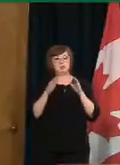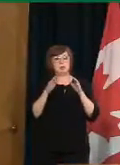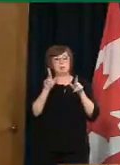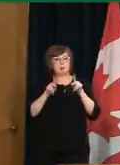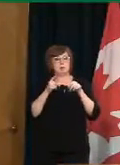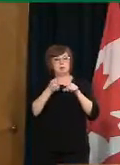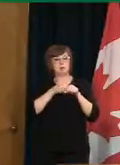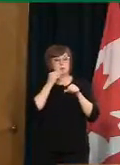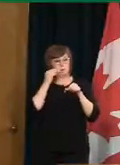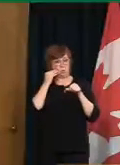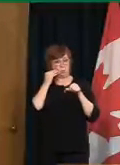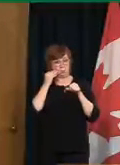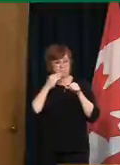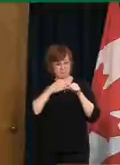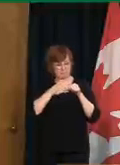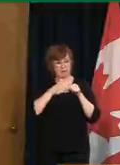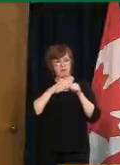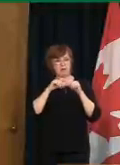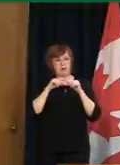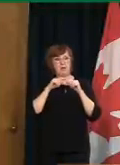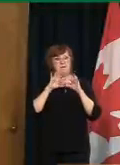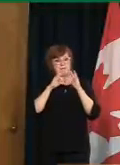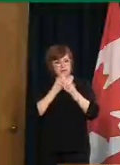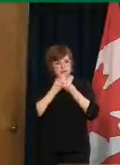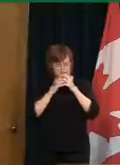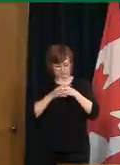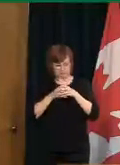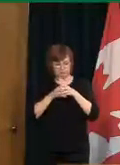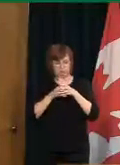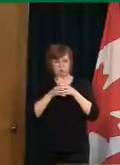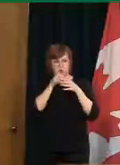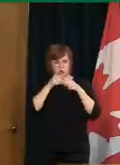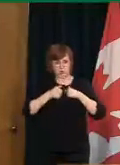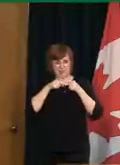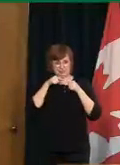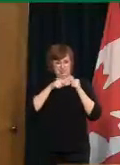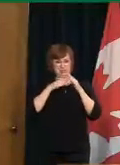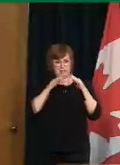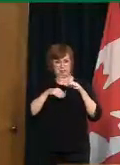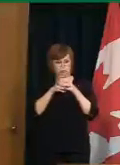are outside of your direct household are strongly discouraged at this time.